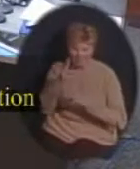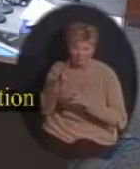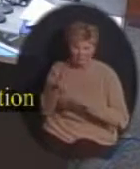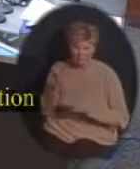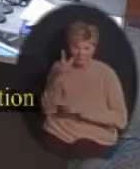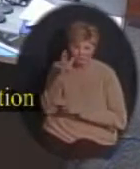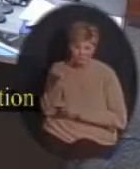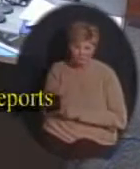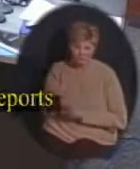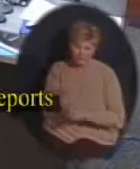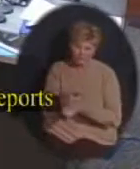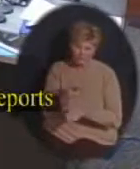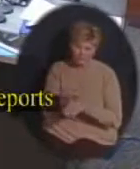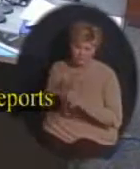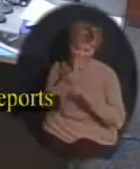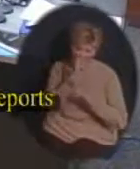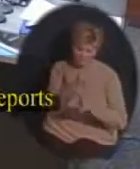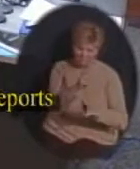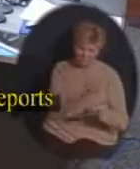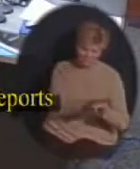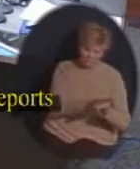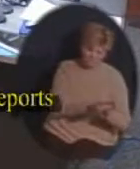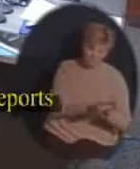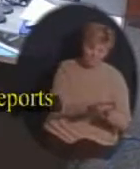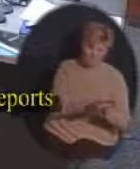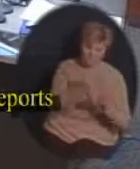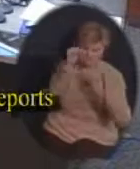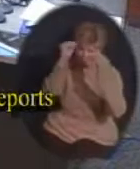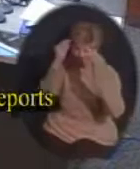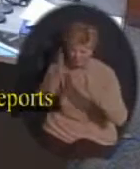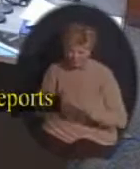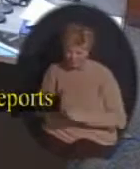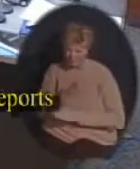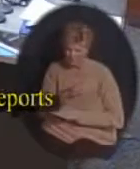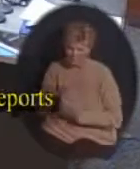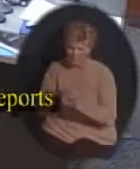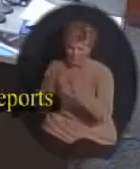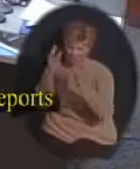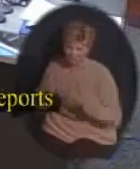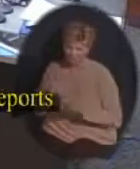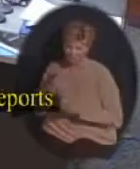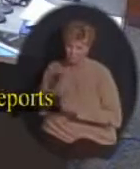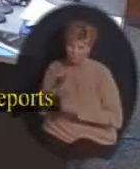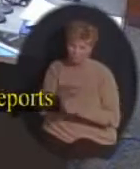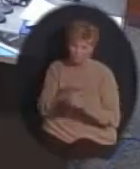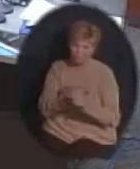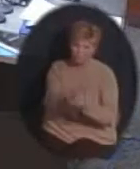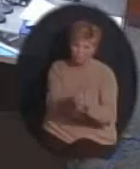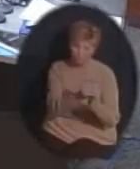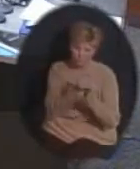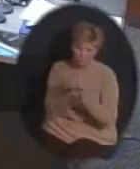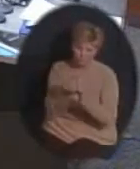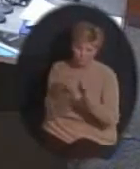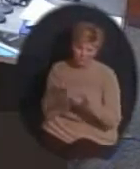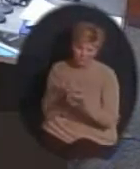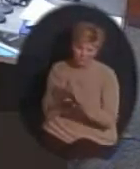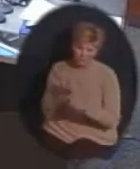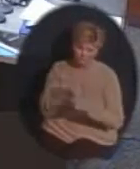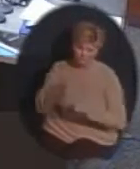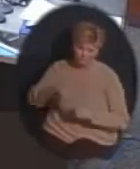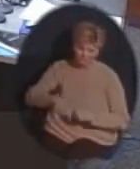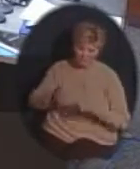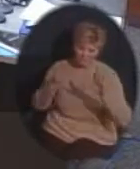and the community who all together make this a great place for education, a great place to live. So thank all of them for being here and for the continual commitment